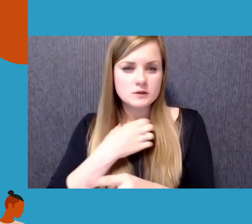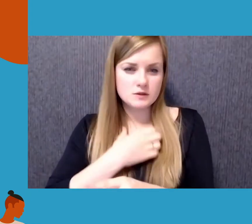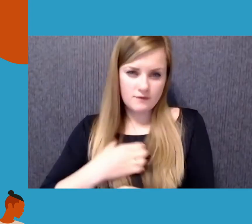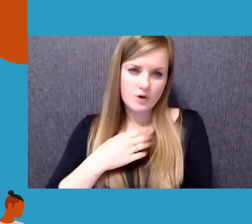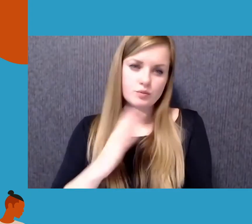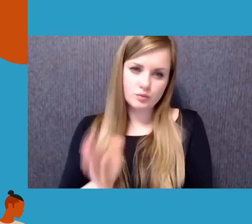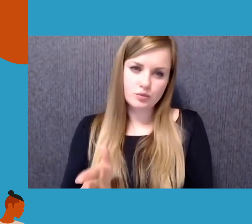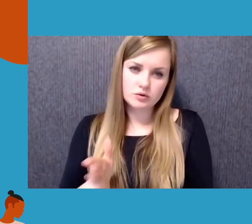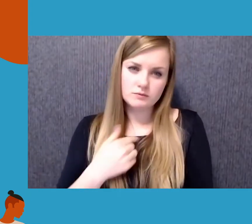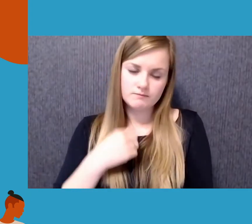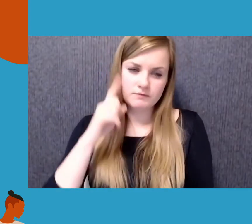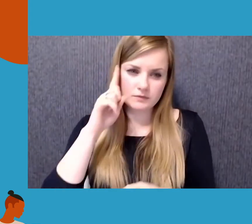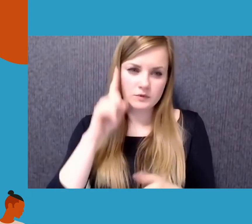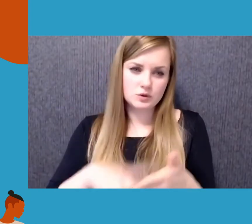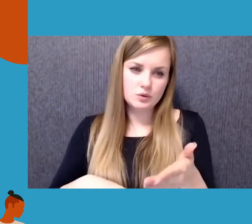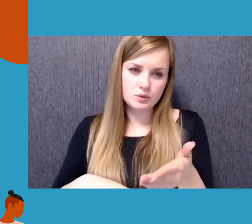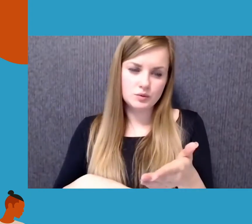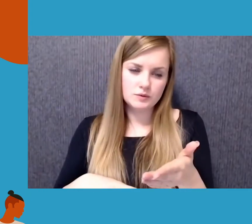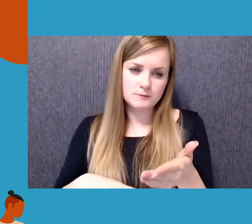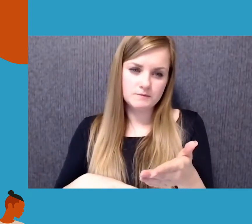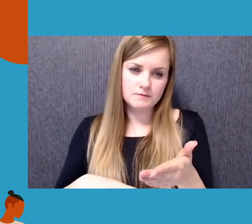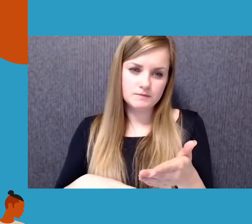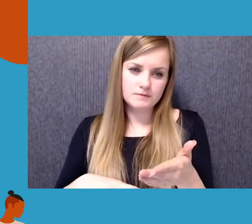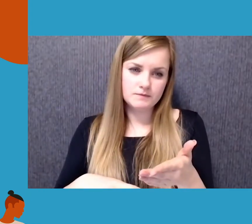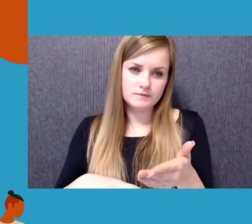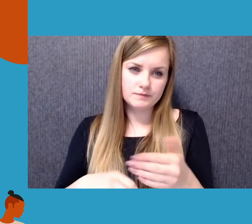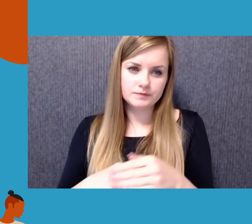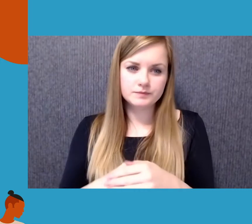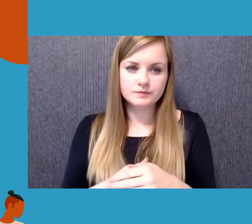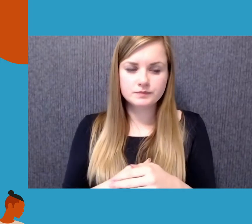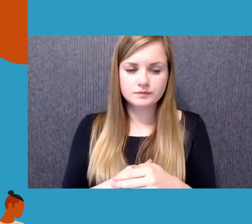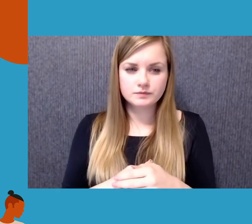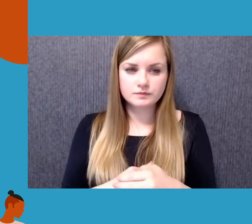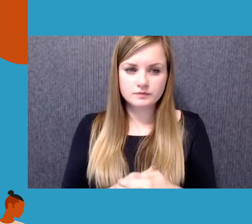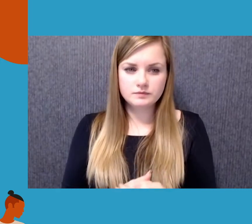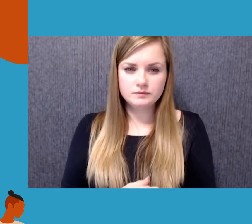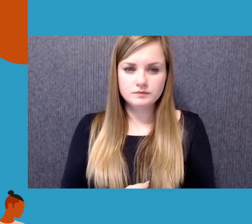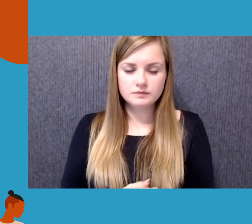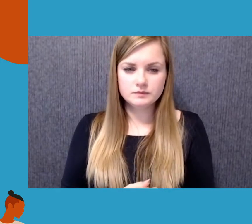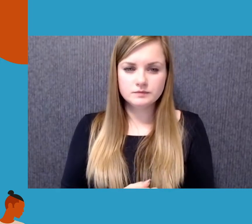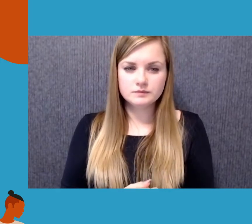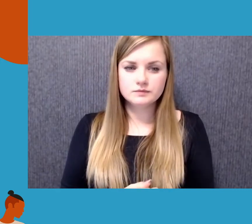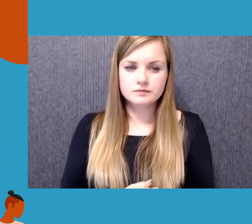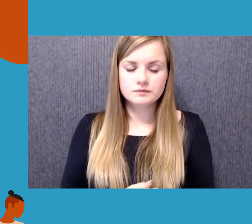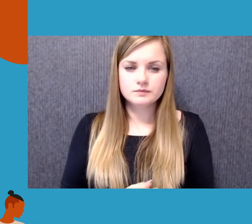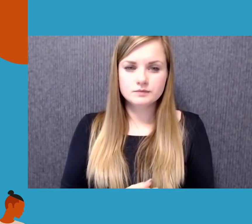hope that this ruling will have some significant